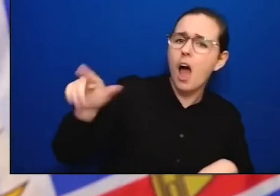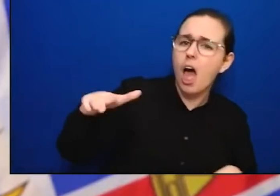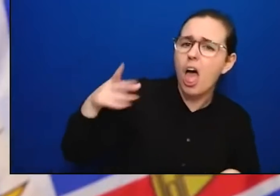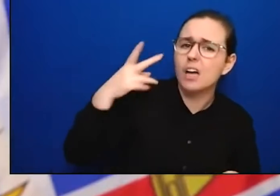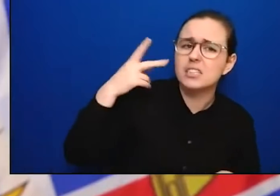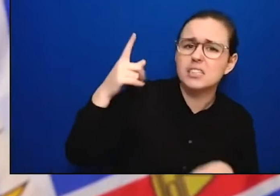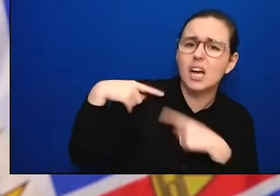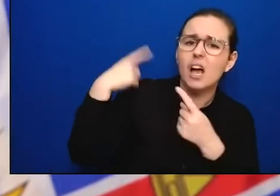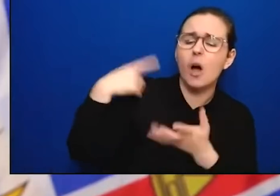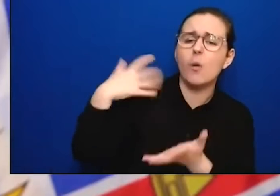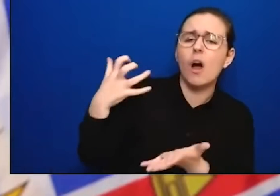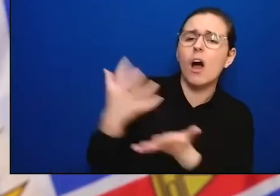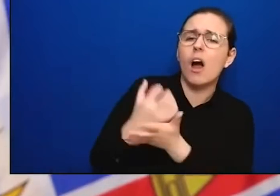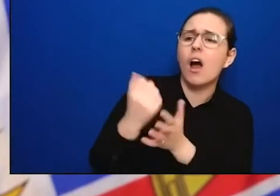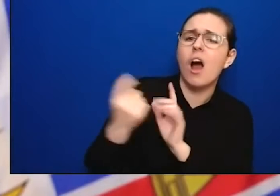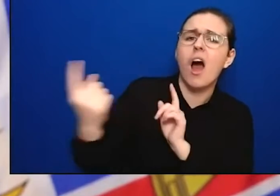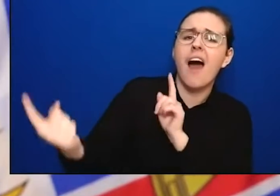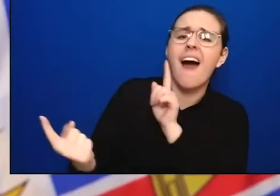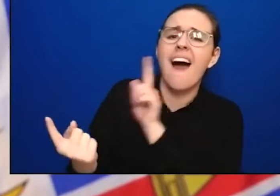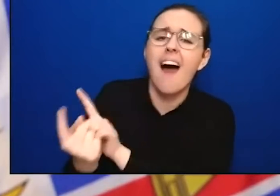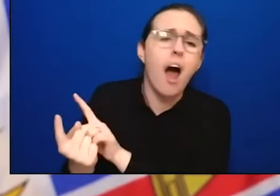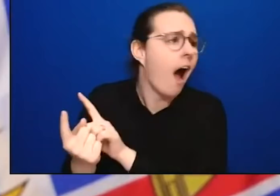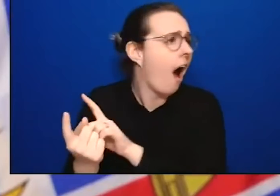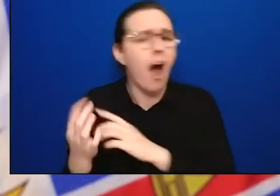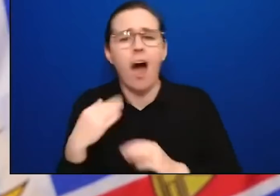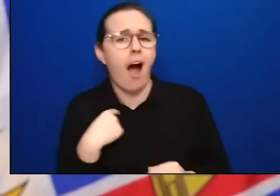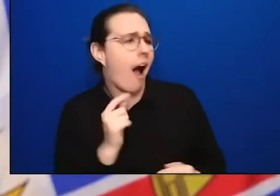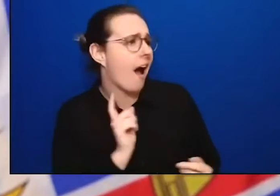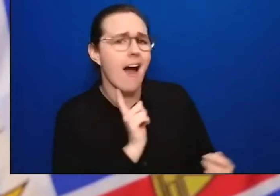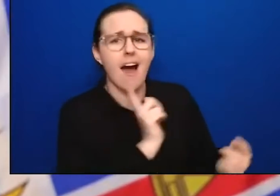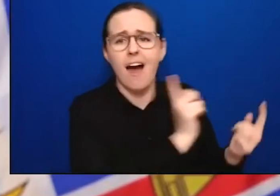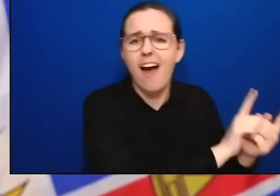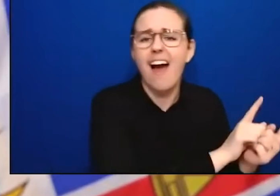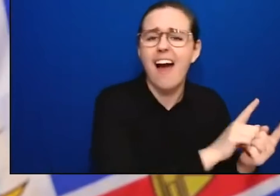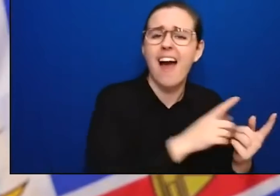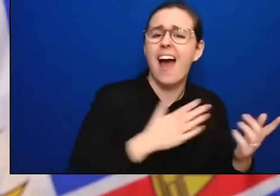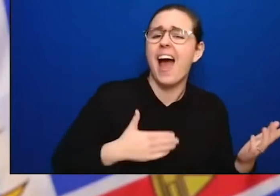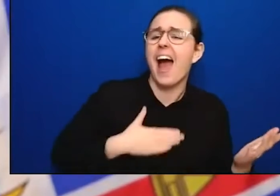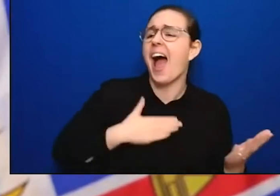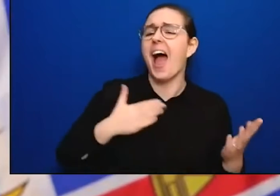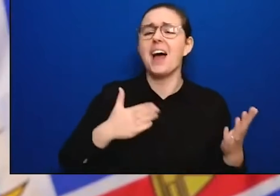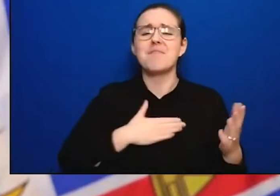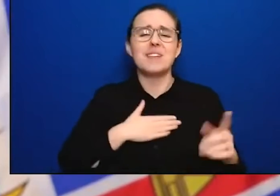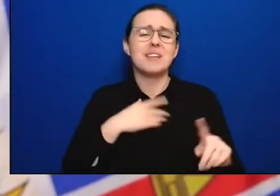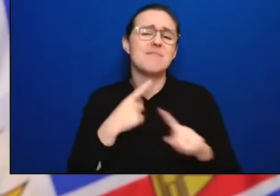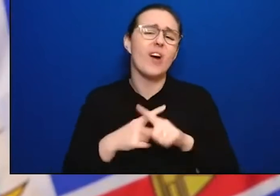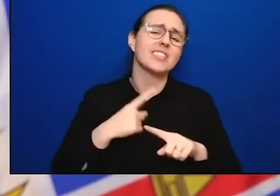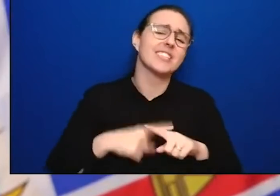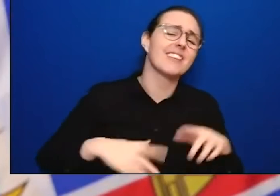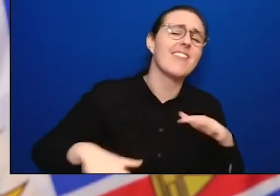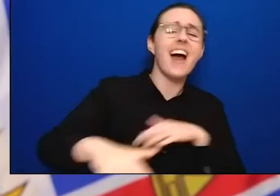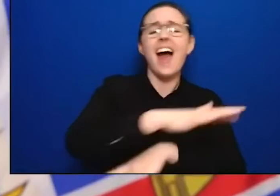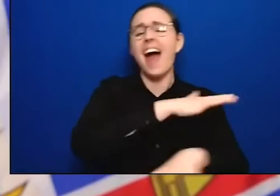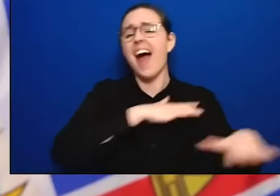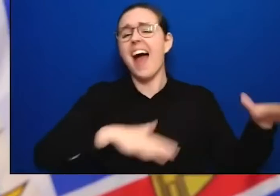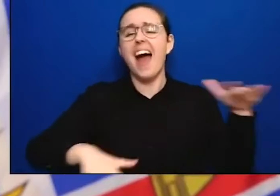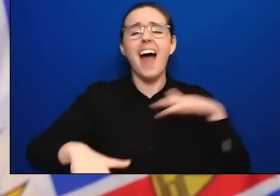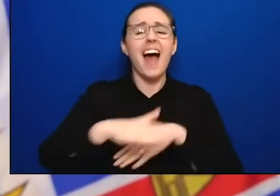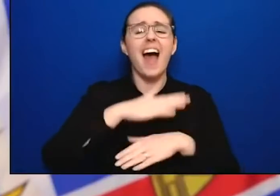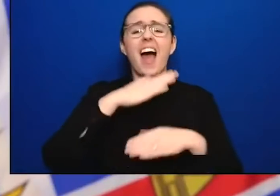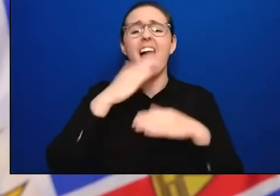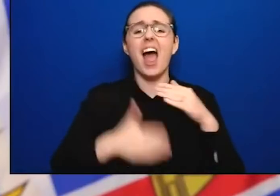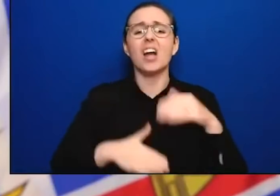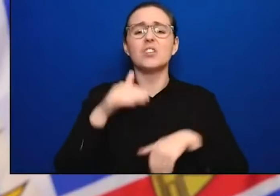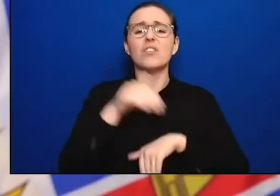and we're sitting at tables, but you're with people you haven't seen. It's a positive, joyful time. And so at the end